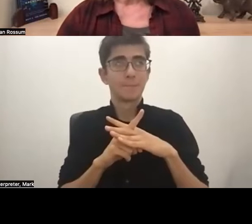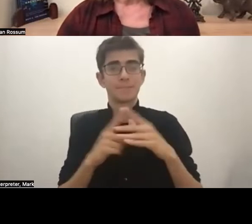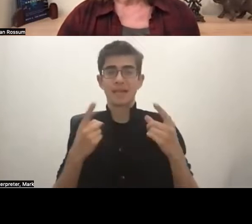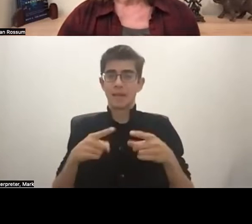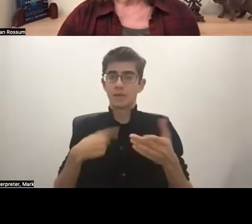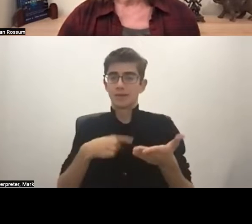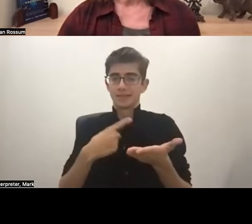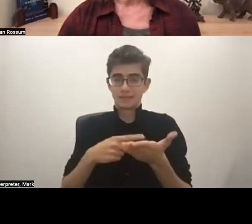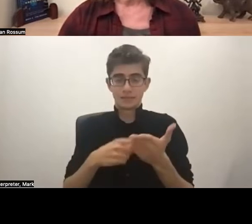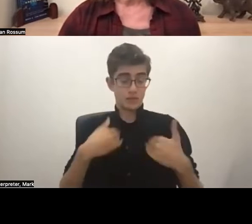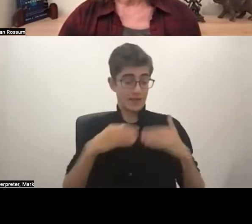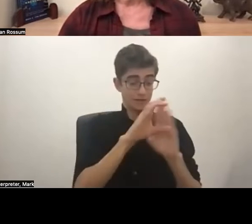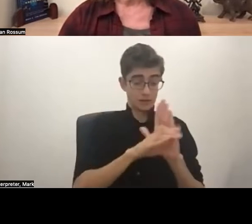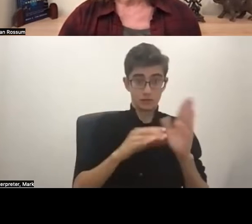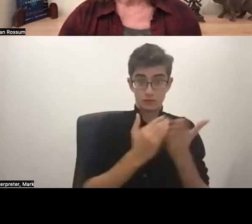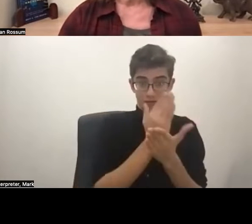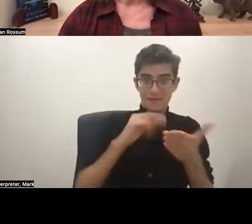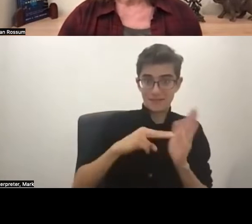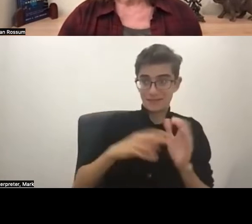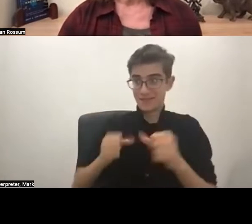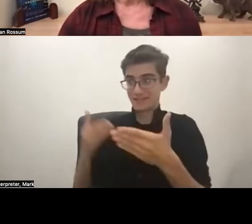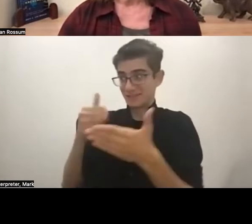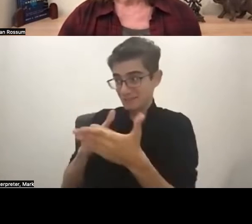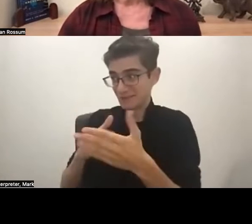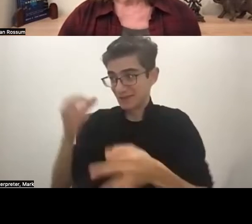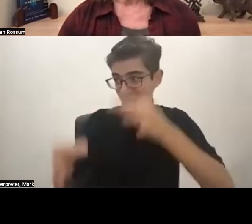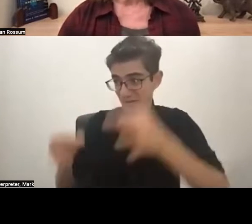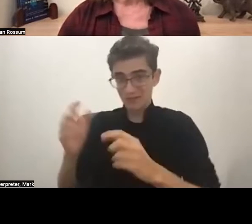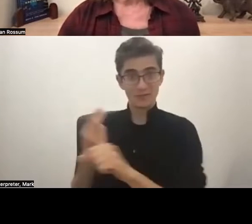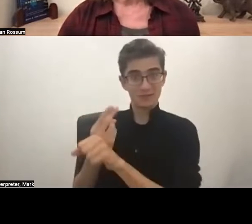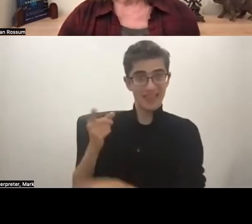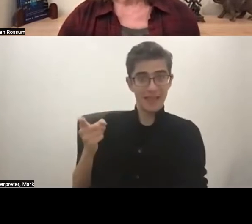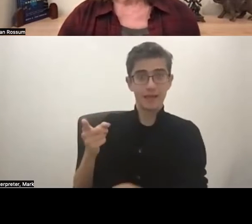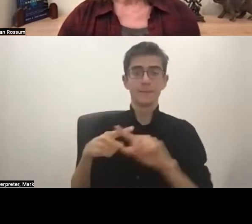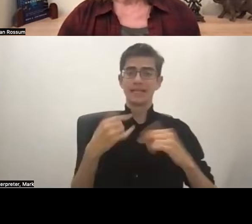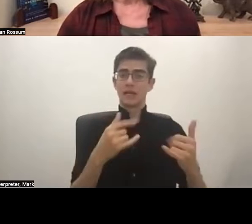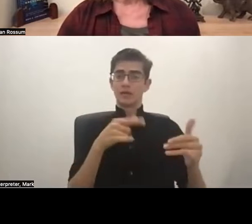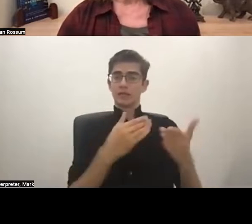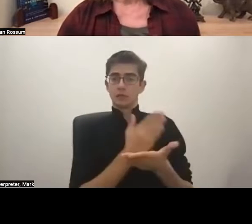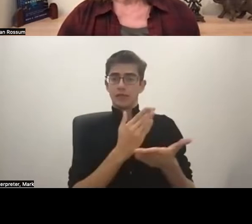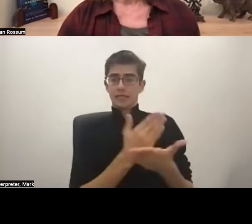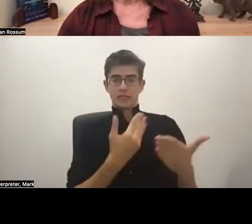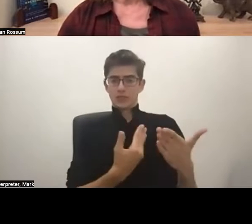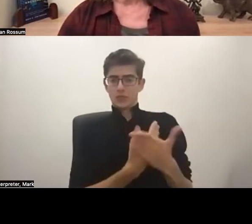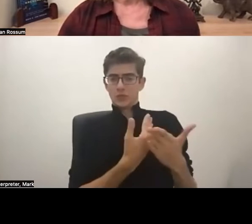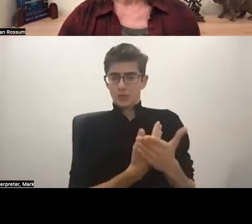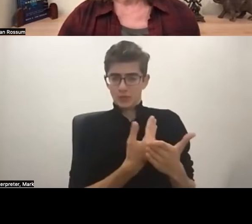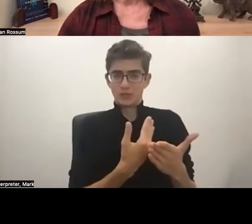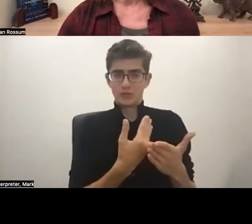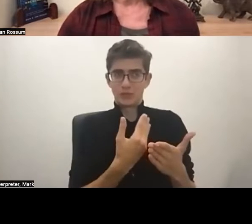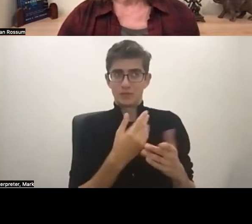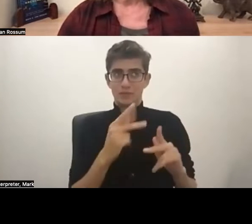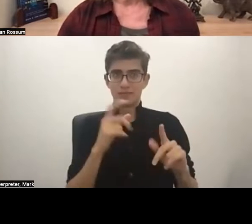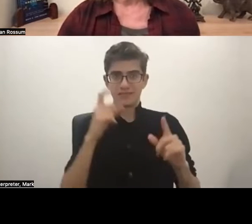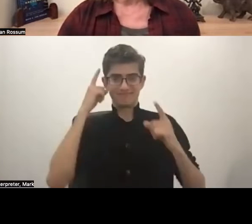utilizing a constitutional right. But I think in the view of with this right being new, there's a consideration that that's kind of